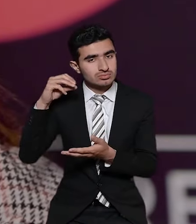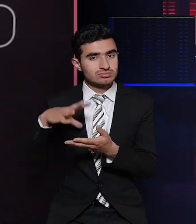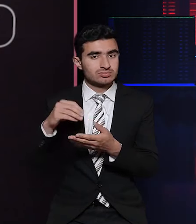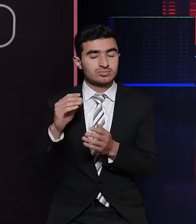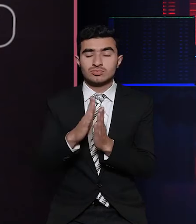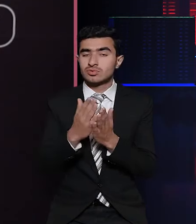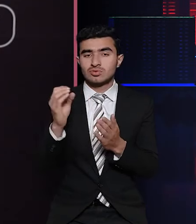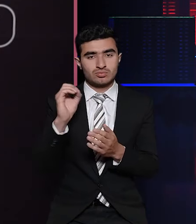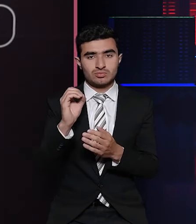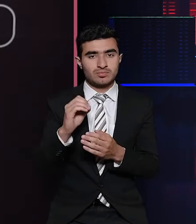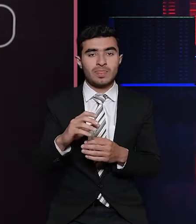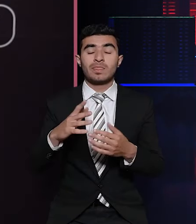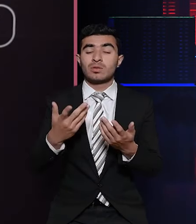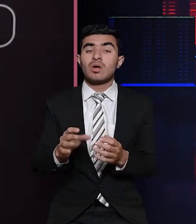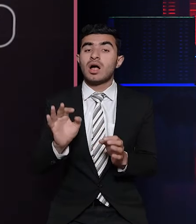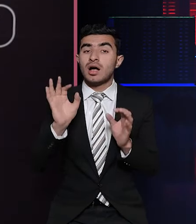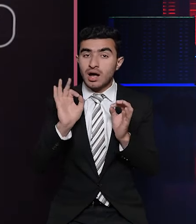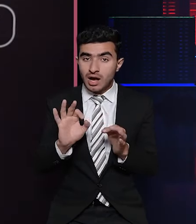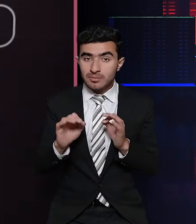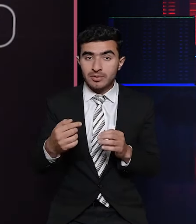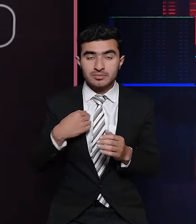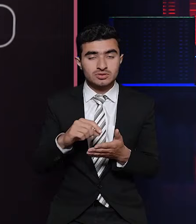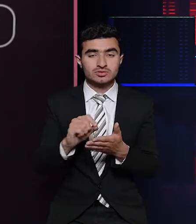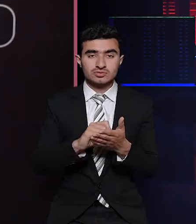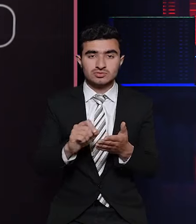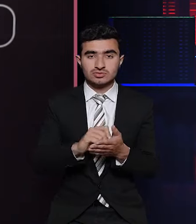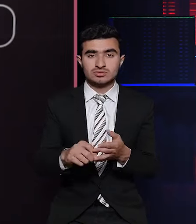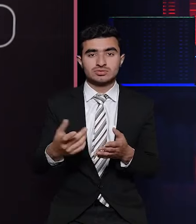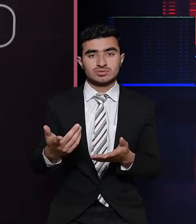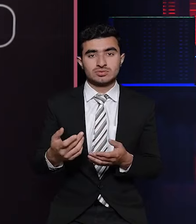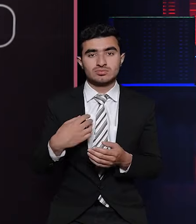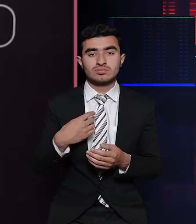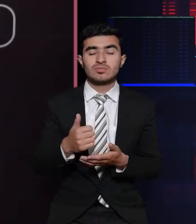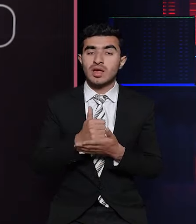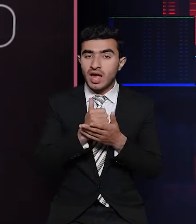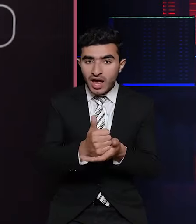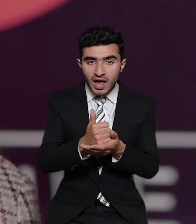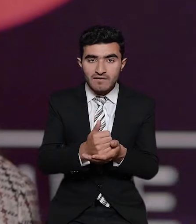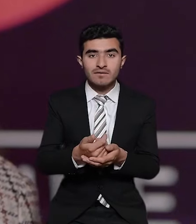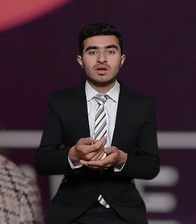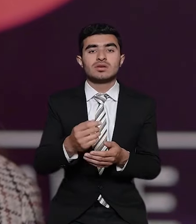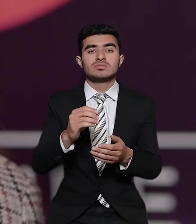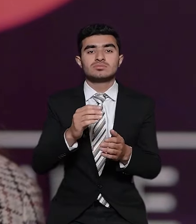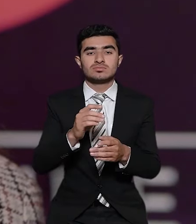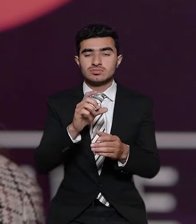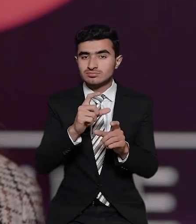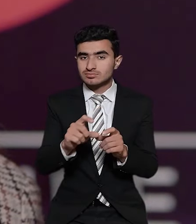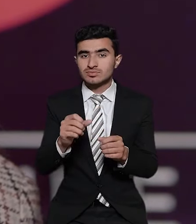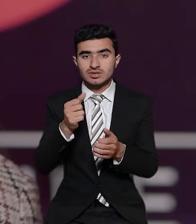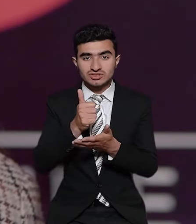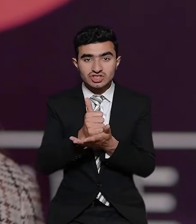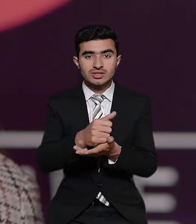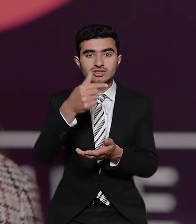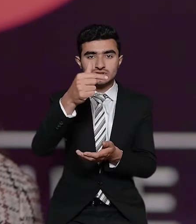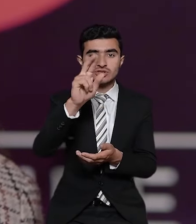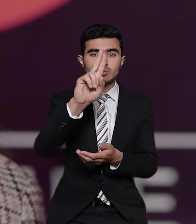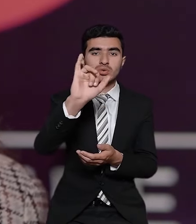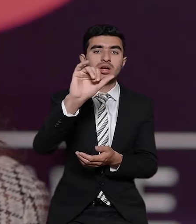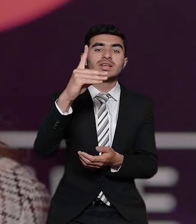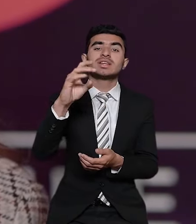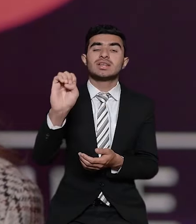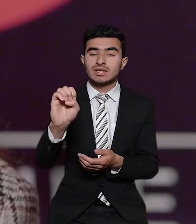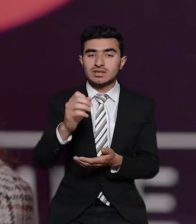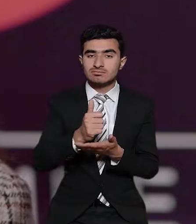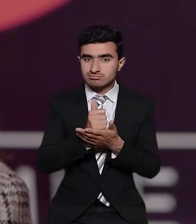So the reason for me to write this book was basically to provide a guidance booklet for everyone